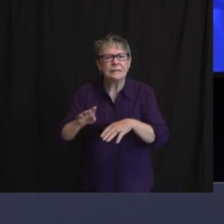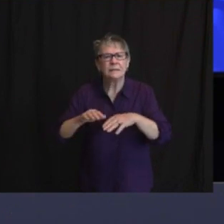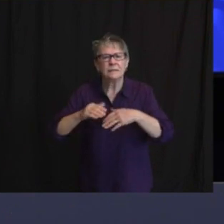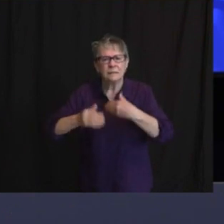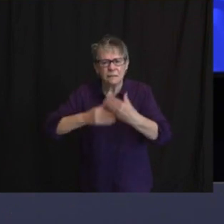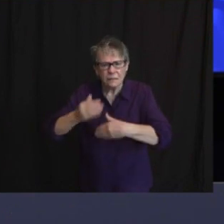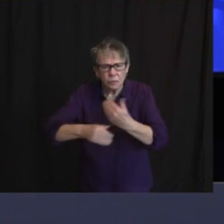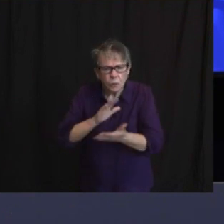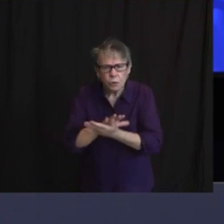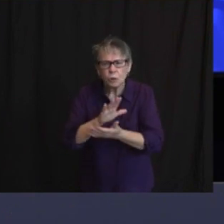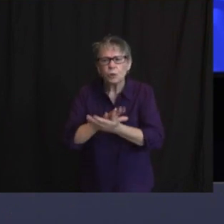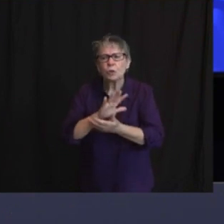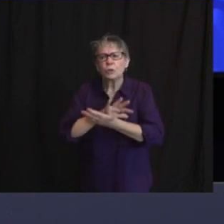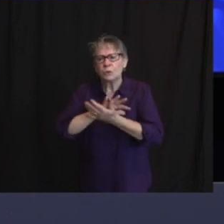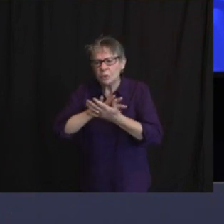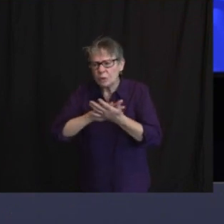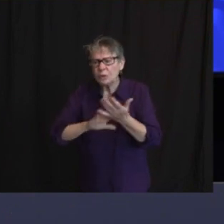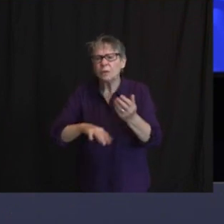Persicelli's